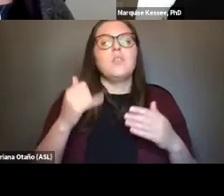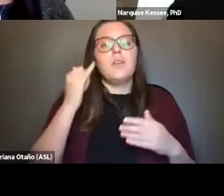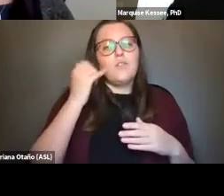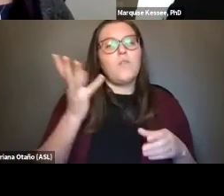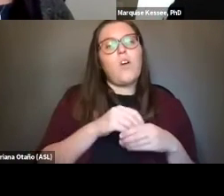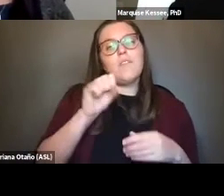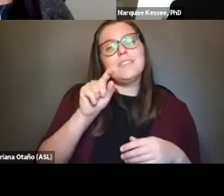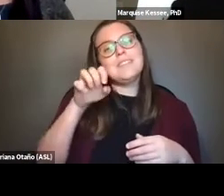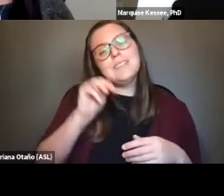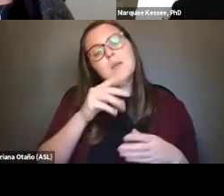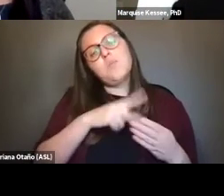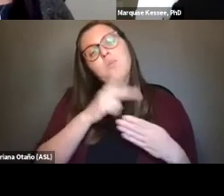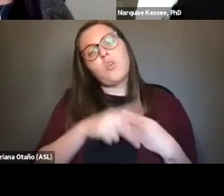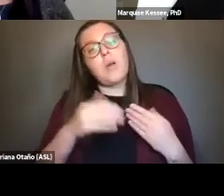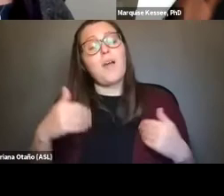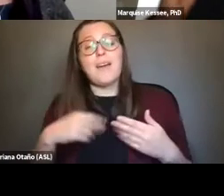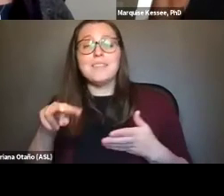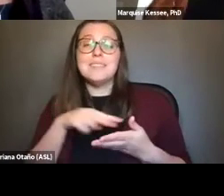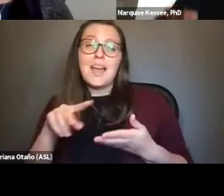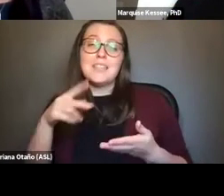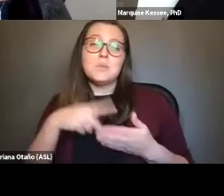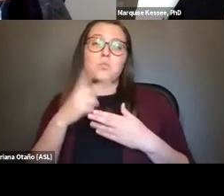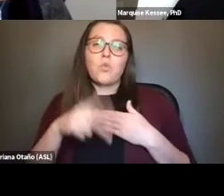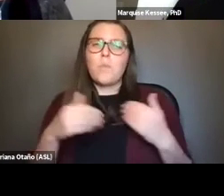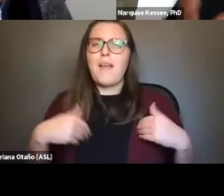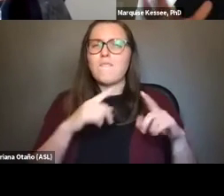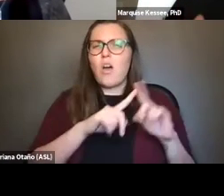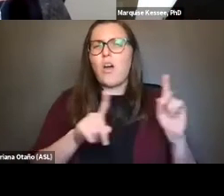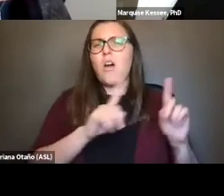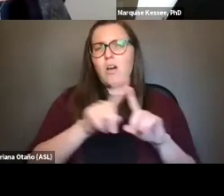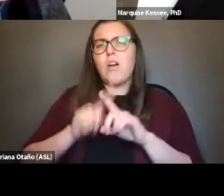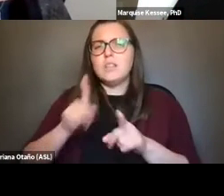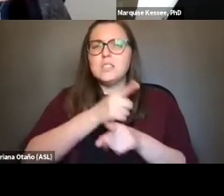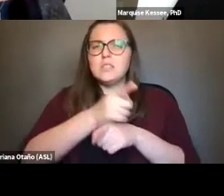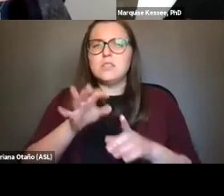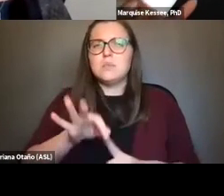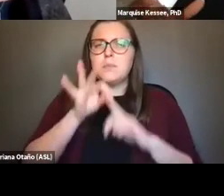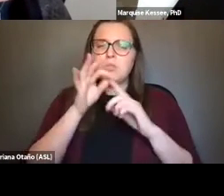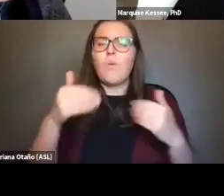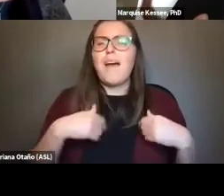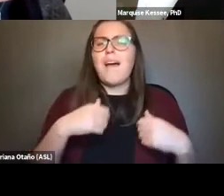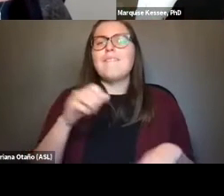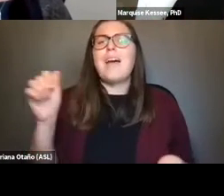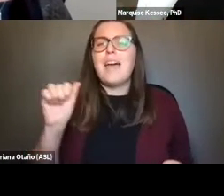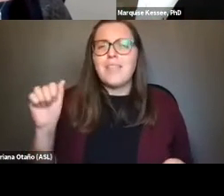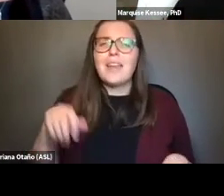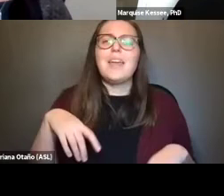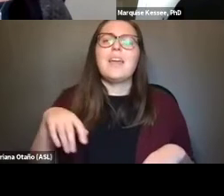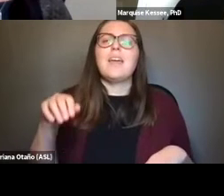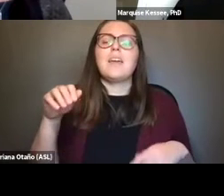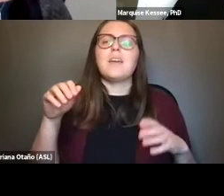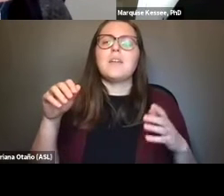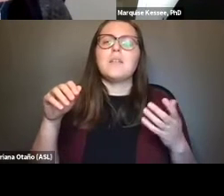in, we have a dance program, we have other special categories, we have athletics programs, then take advantage of